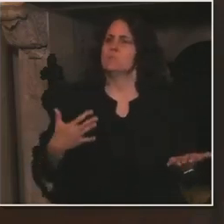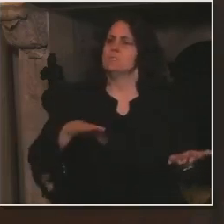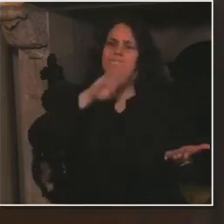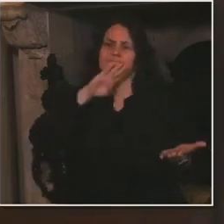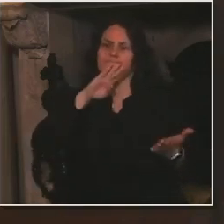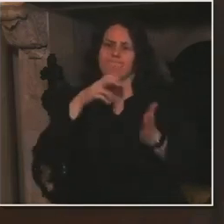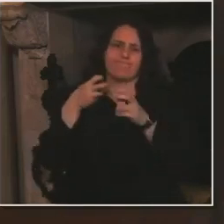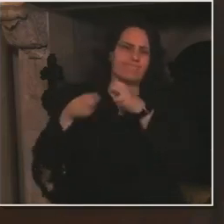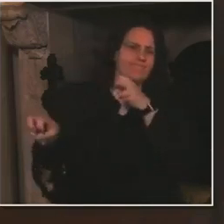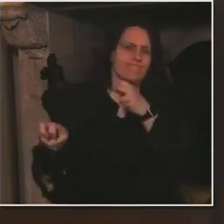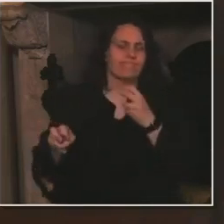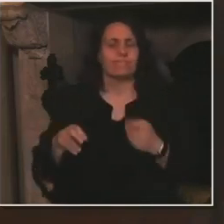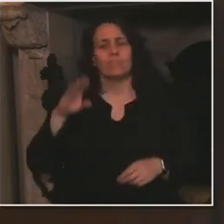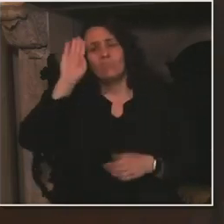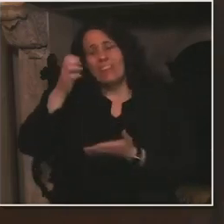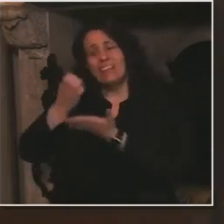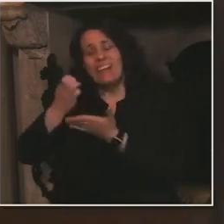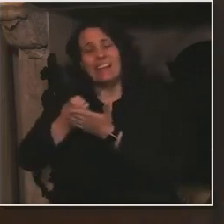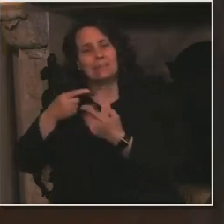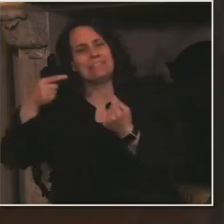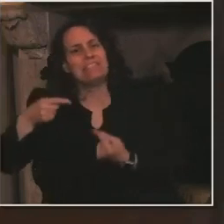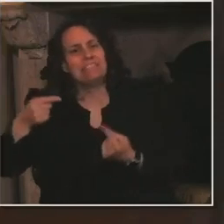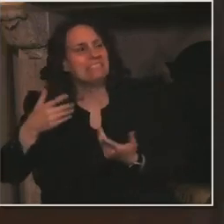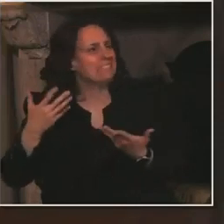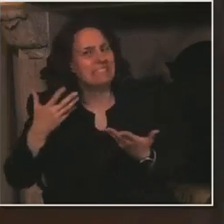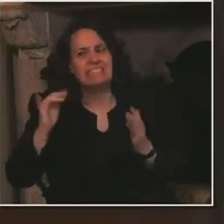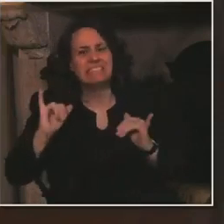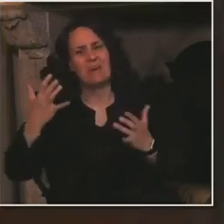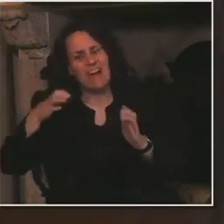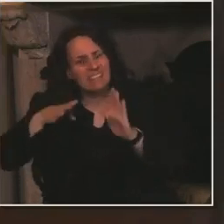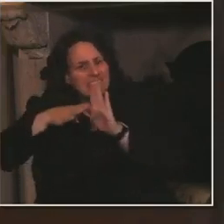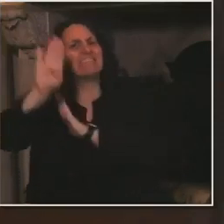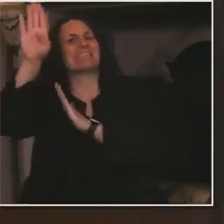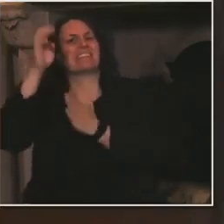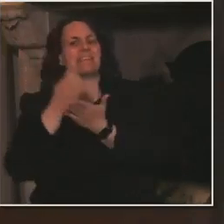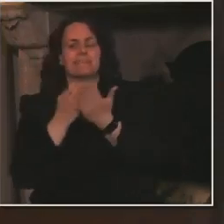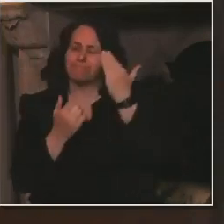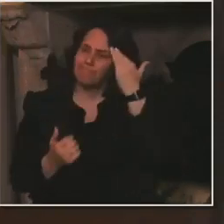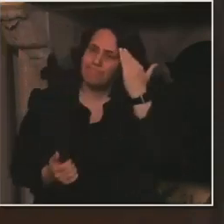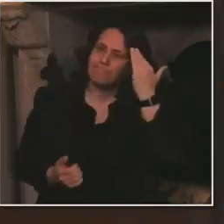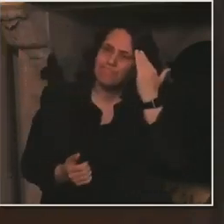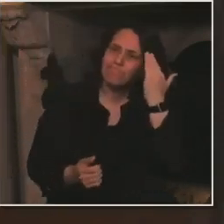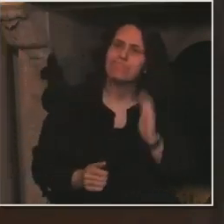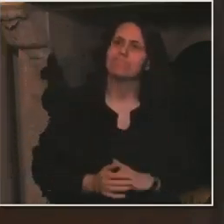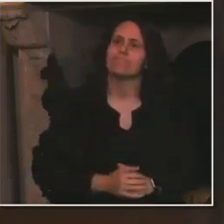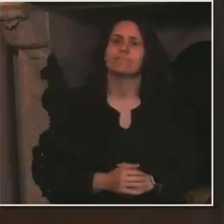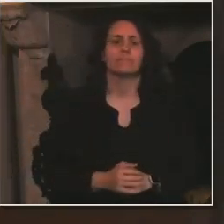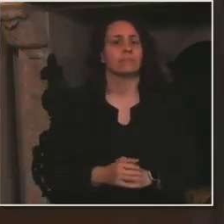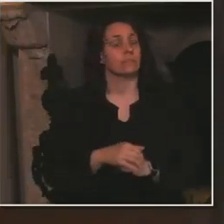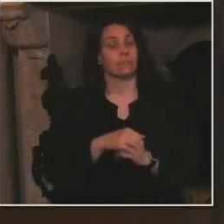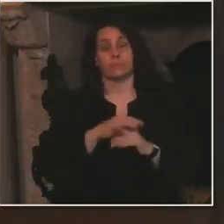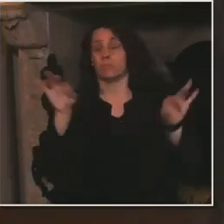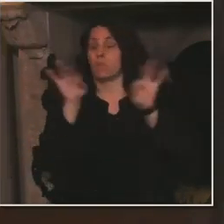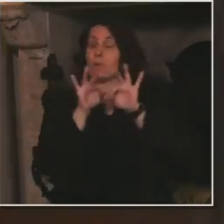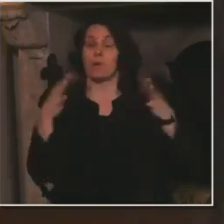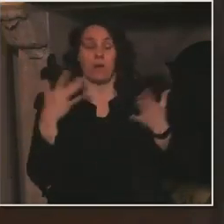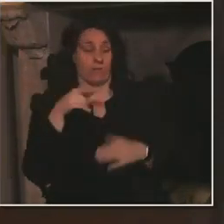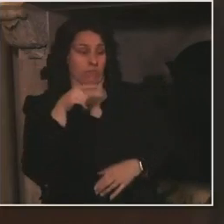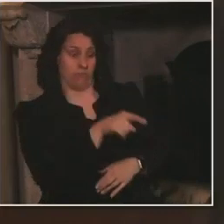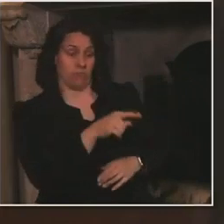in Wisconsinites, and I know we will get there if we continue to flatten the curve and we continue to develop testing,